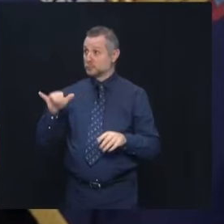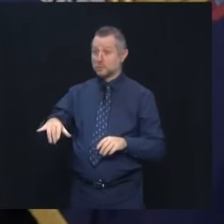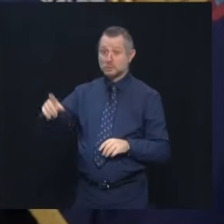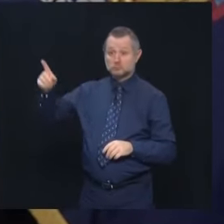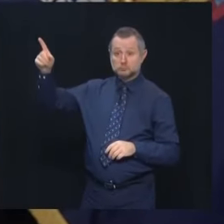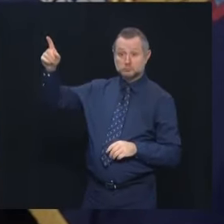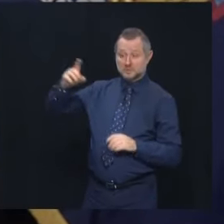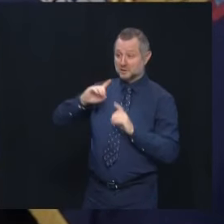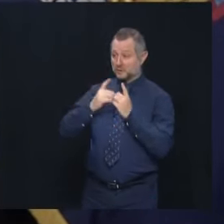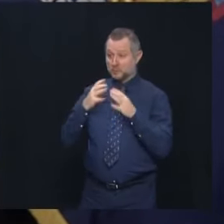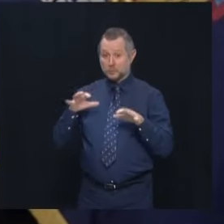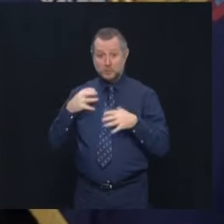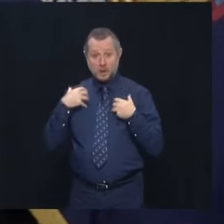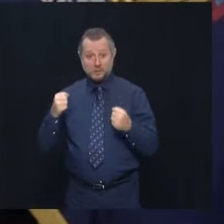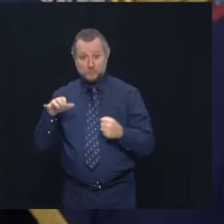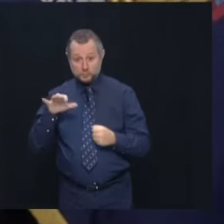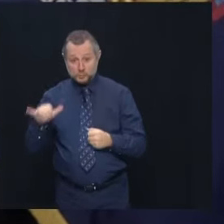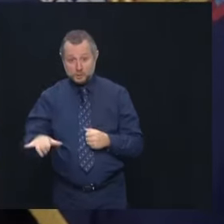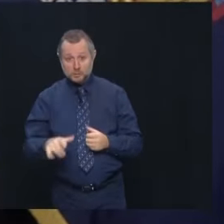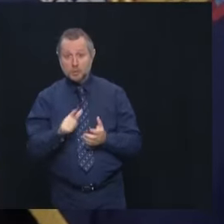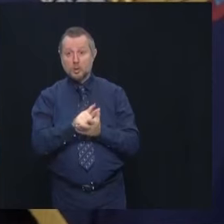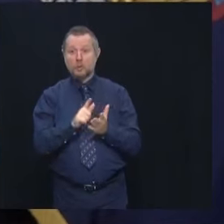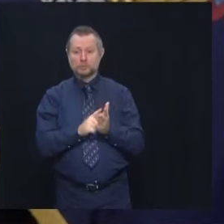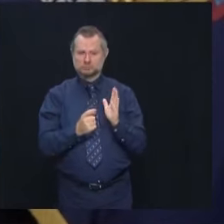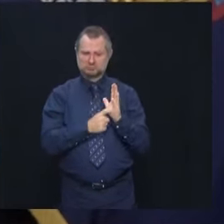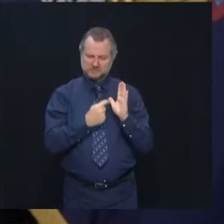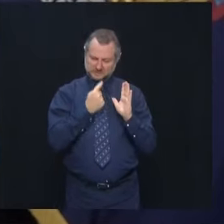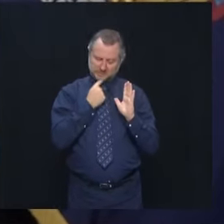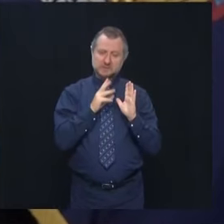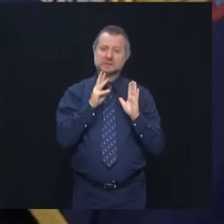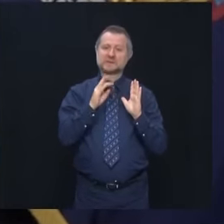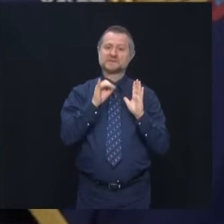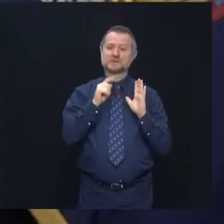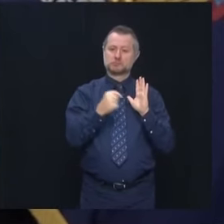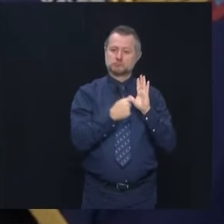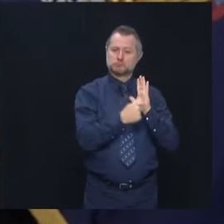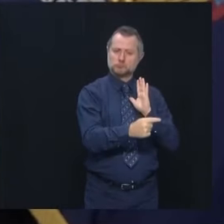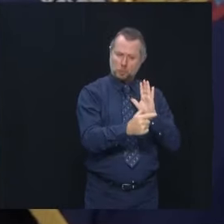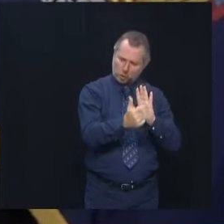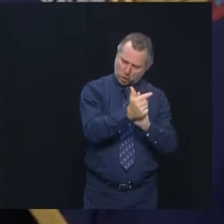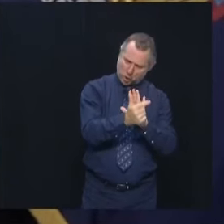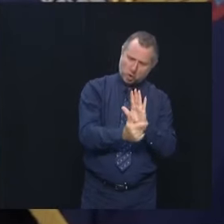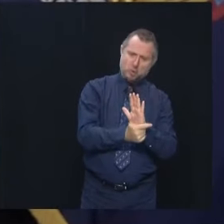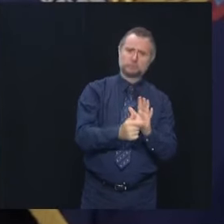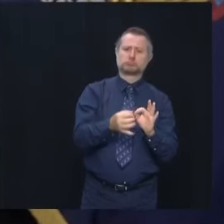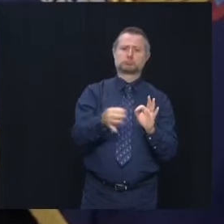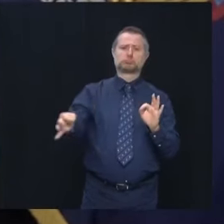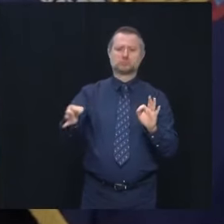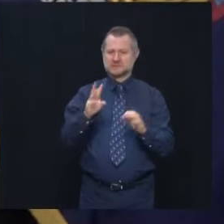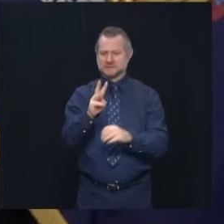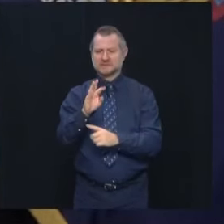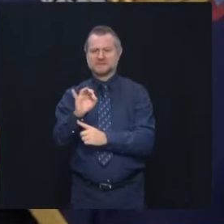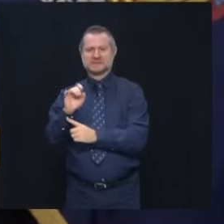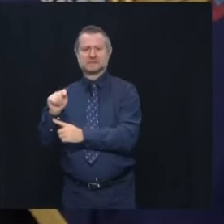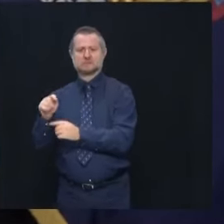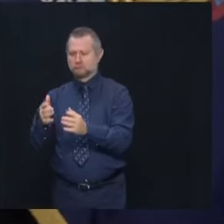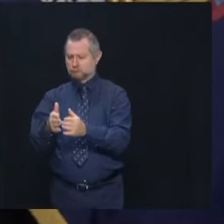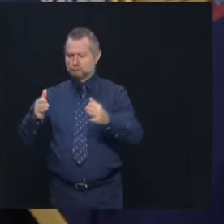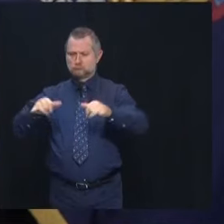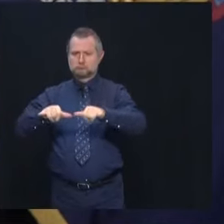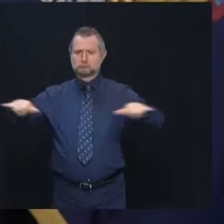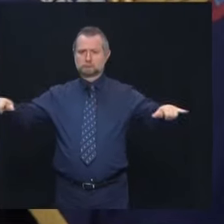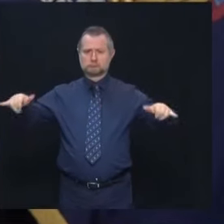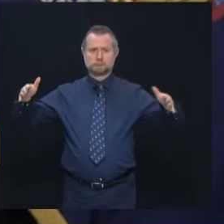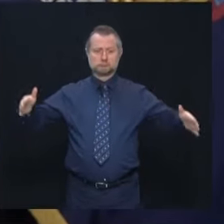Health could do that, but the law is 6 feet. That is the law. The law is a mask.